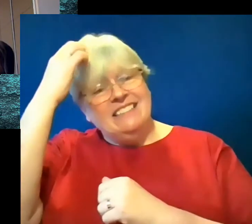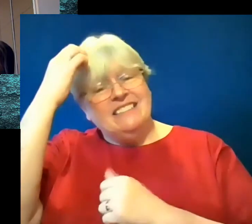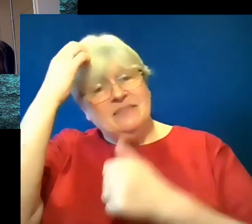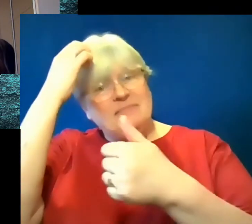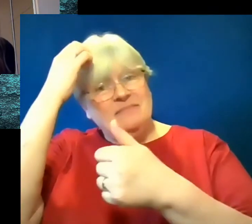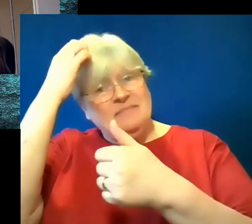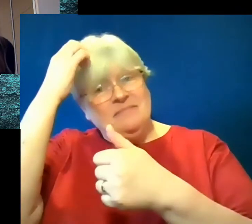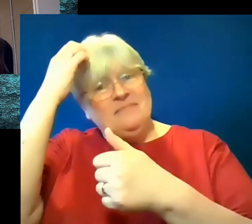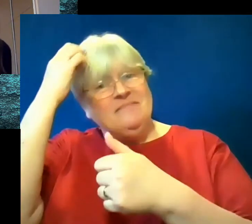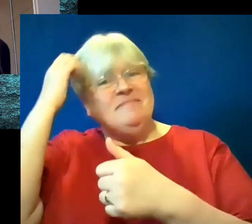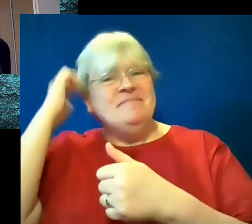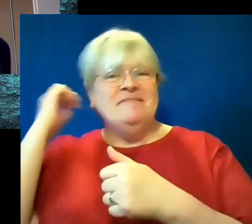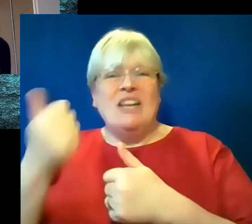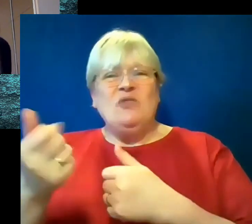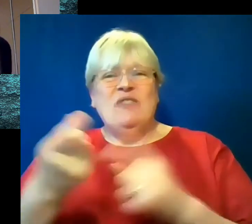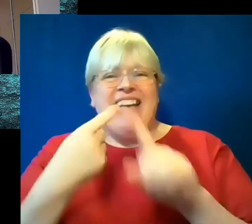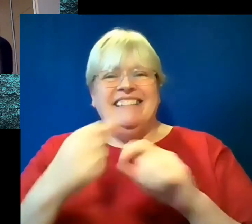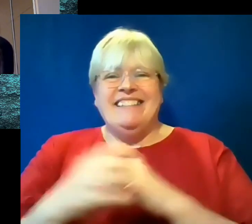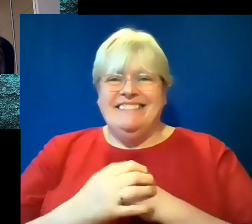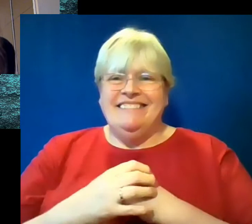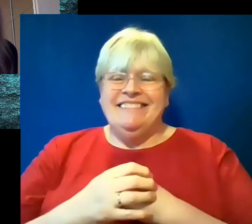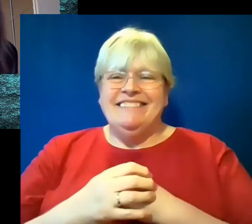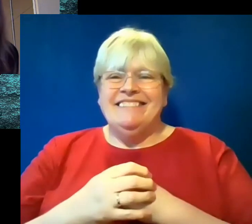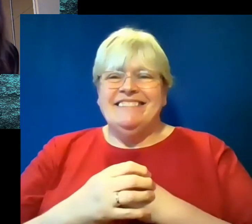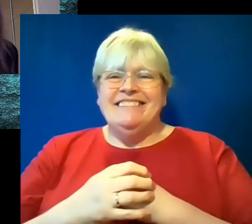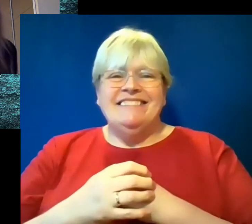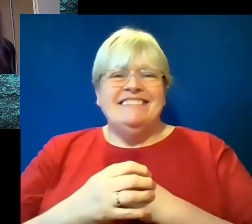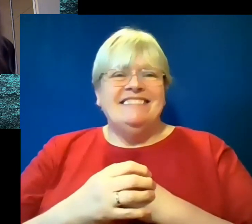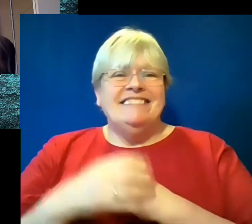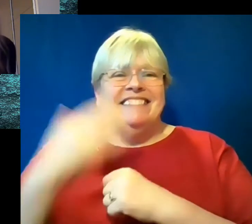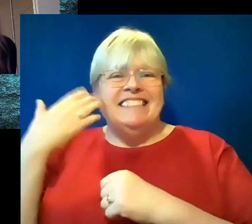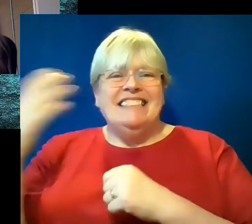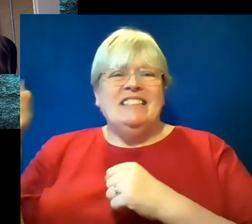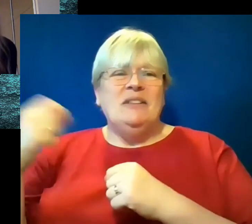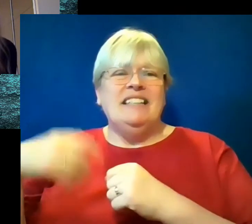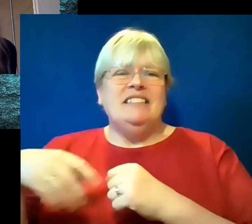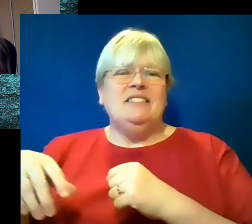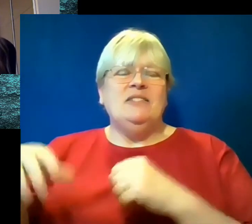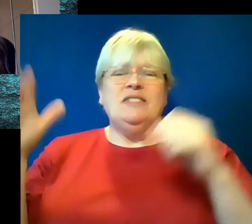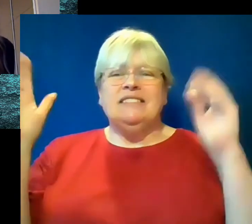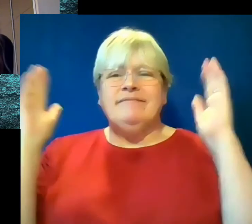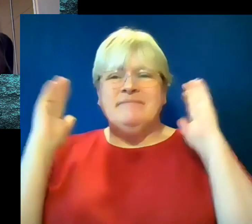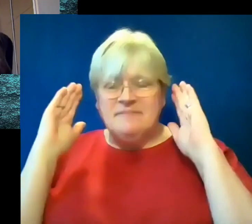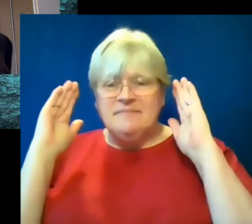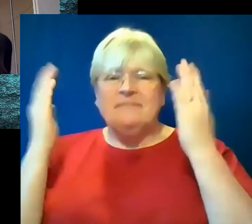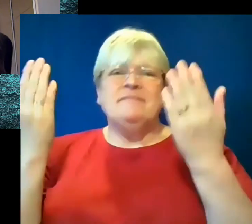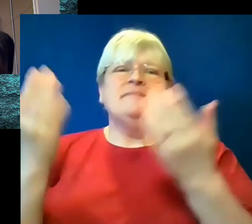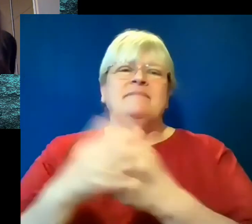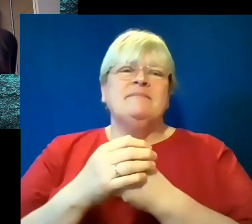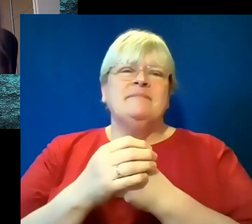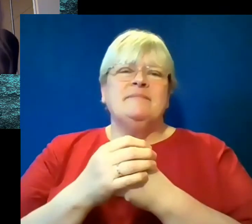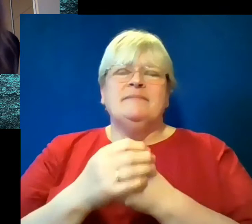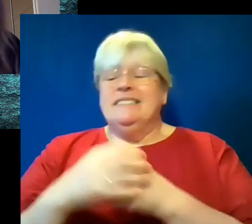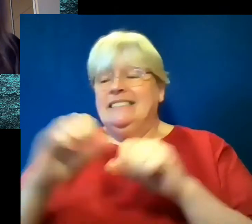diplomatic answer. I didn't know whether to cover the ears of your books I've got sitting here beside me so that you didn't